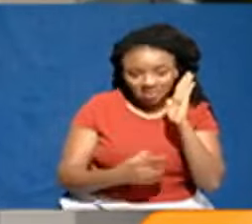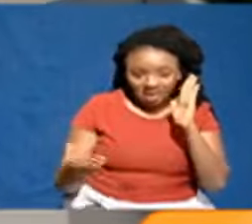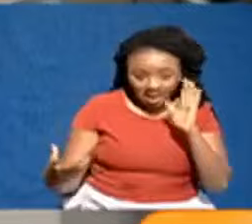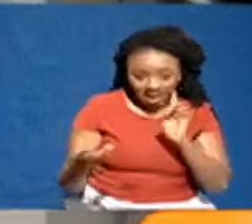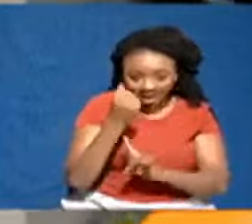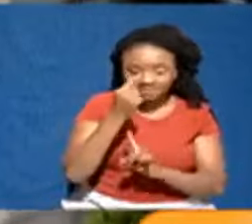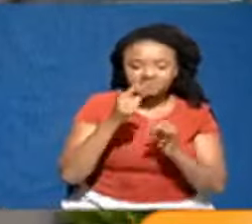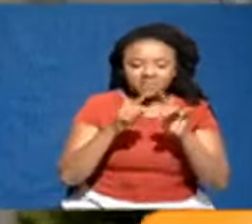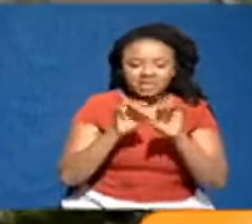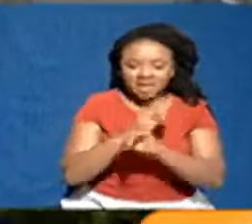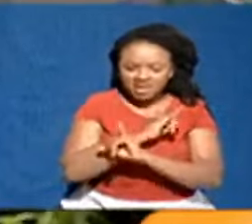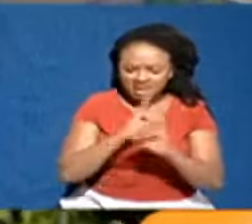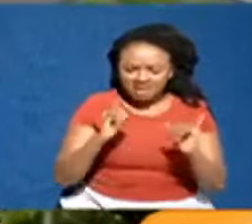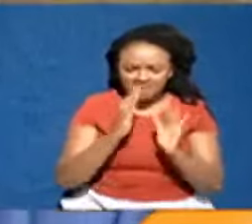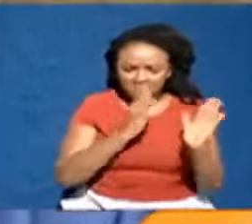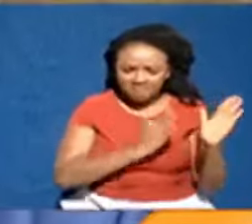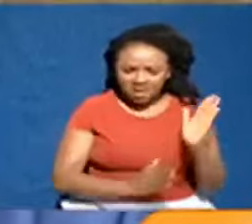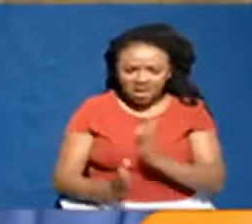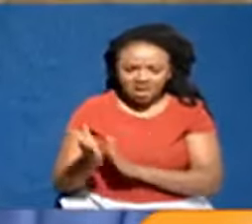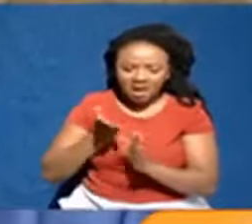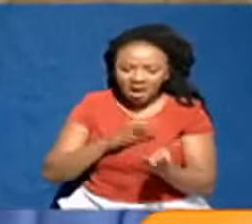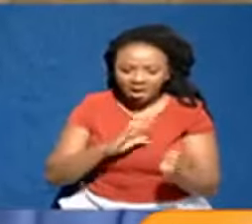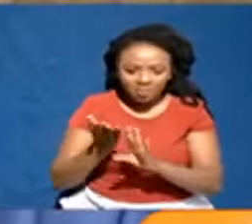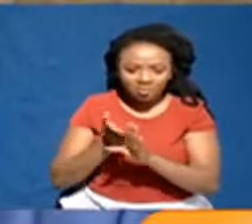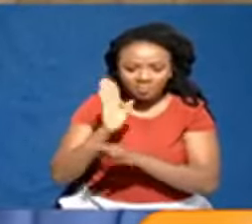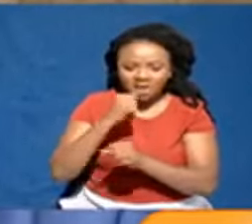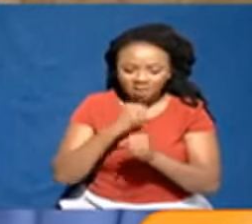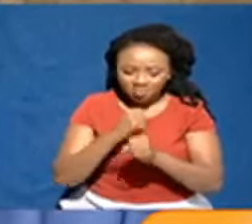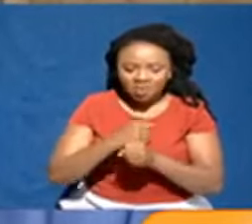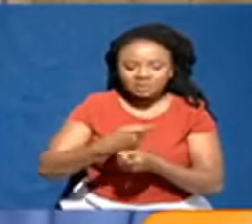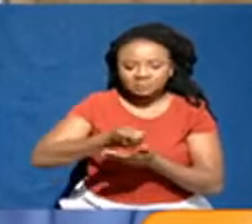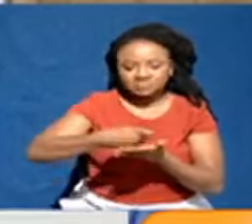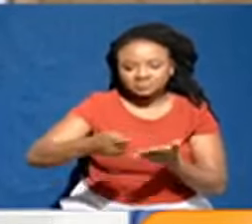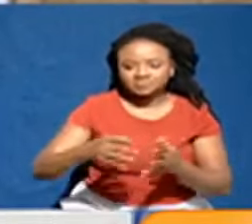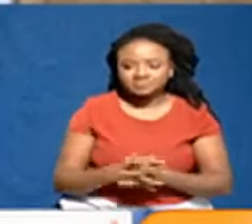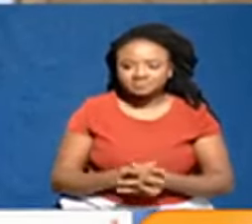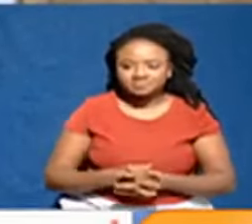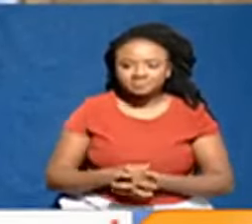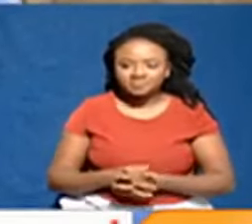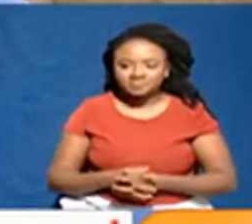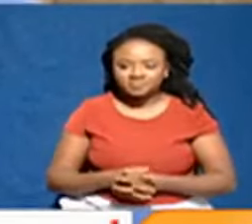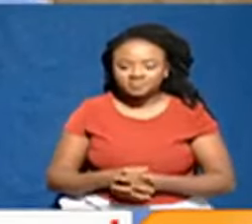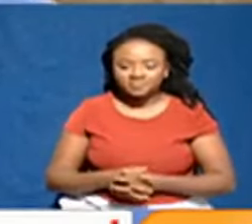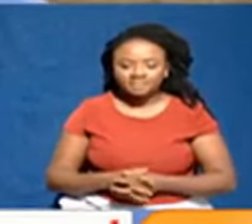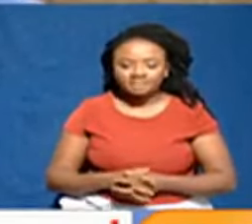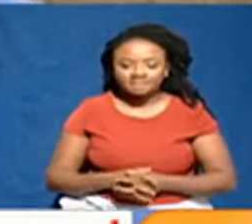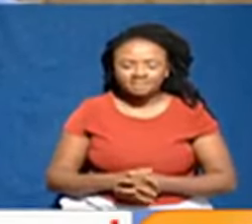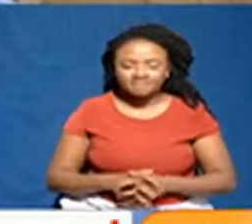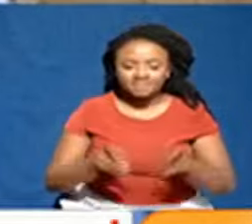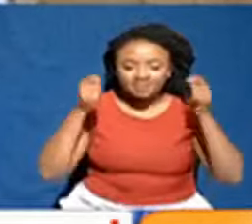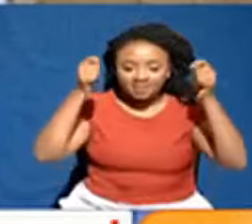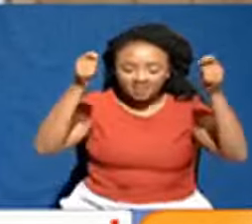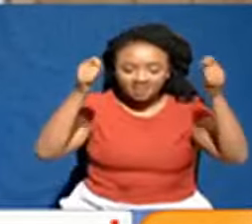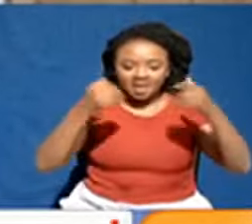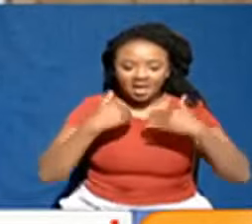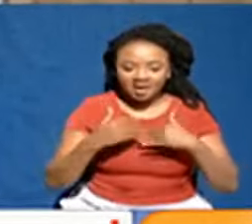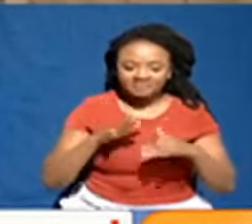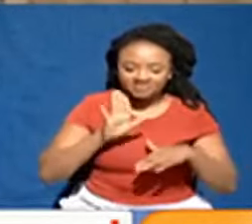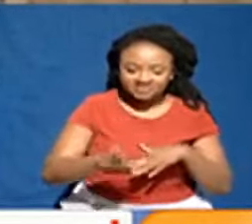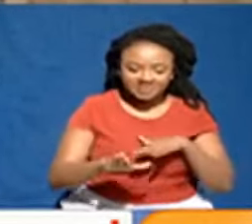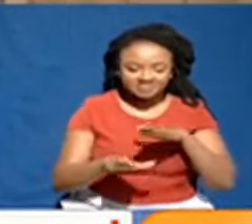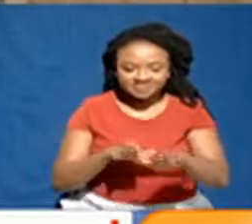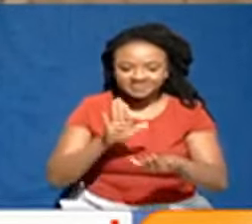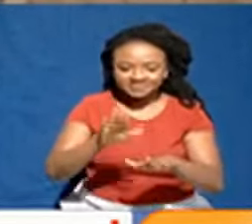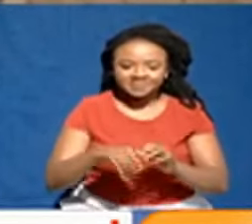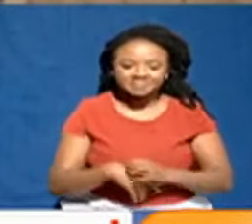return to work formula signed. Every strike comes with that. A strike has some steps, and this is only one of the steps.